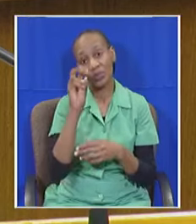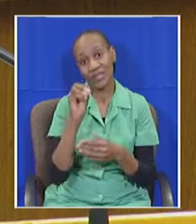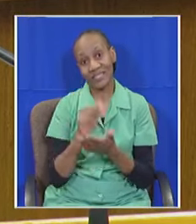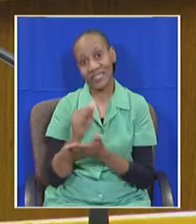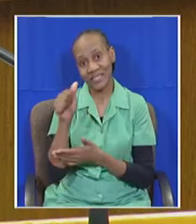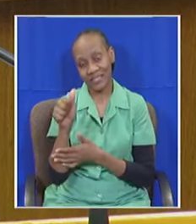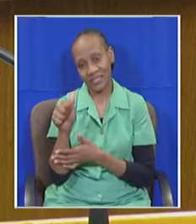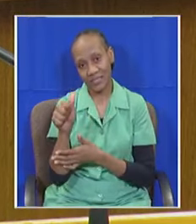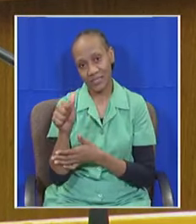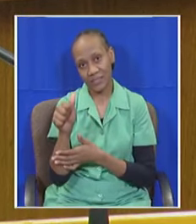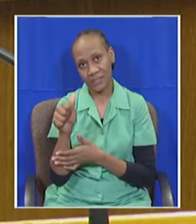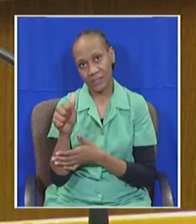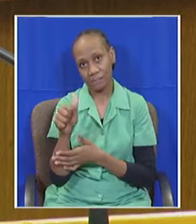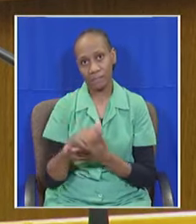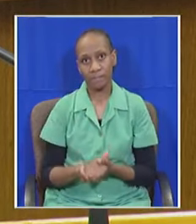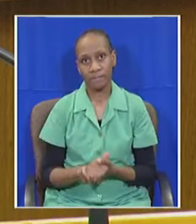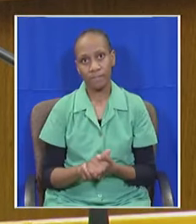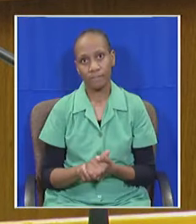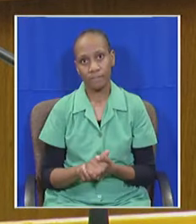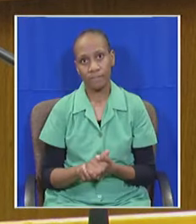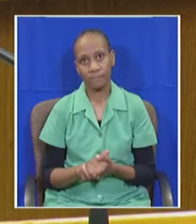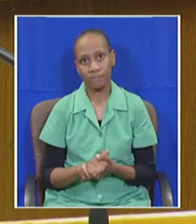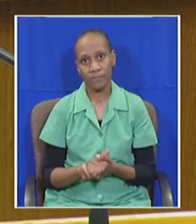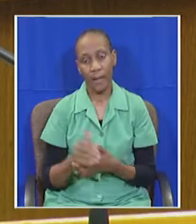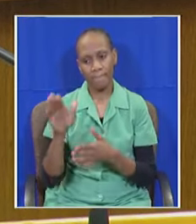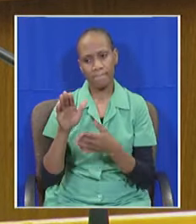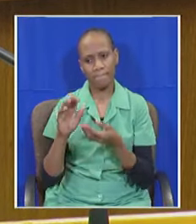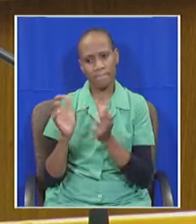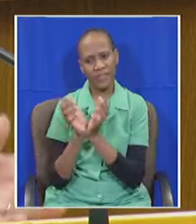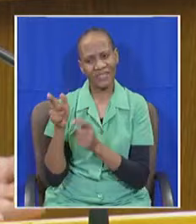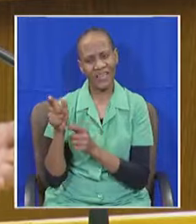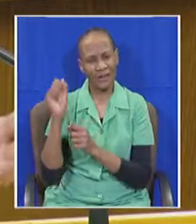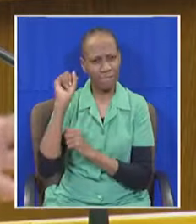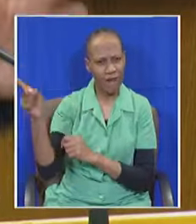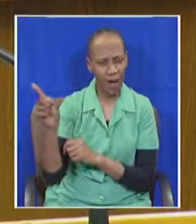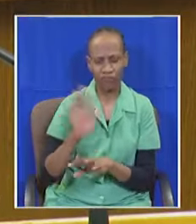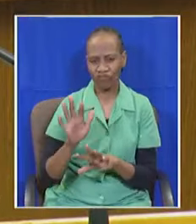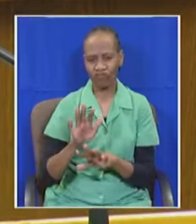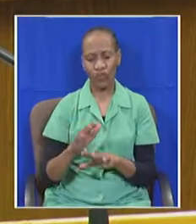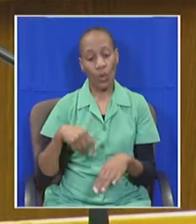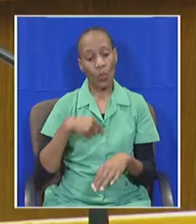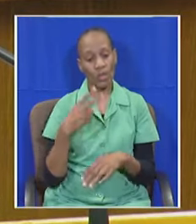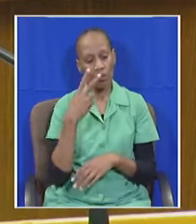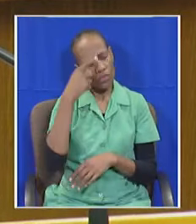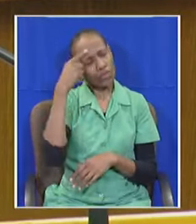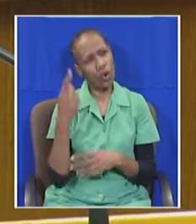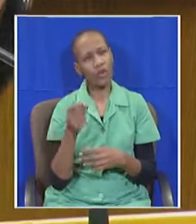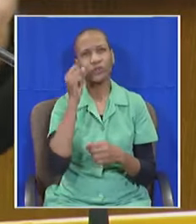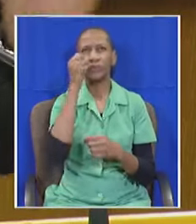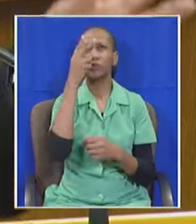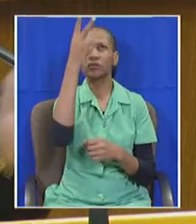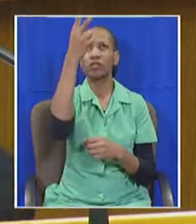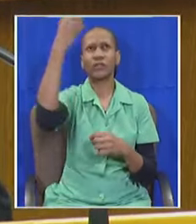2016. Now, space is not that remote. As children, we thought of the stars there,